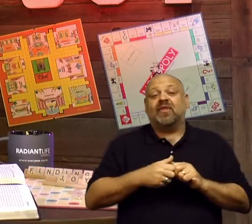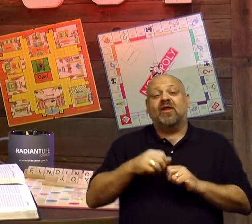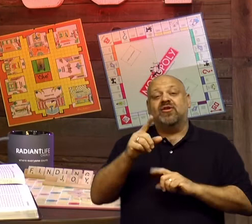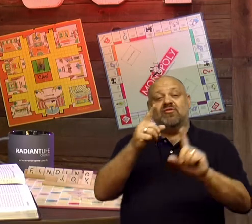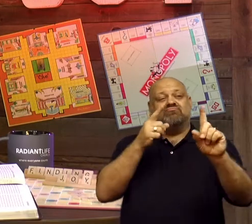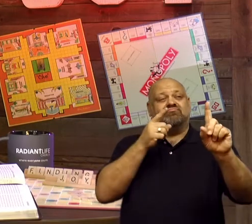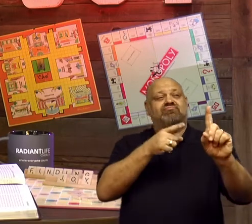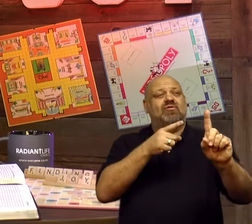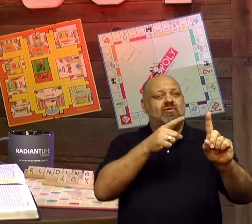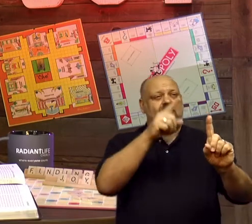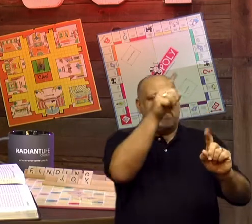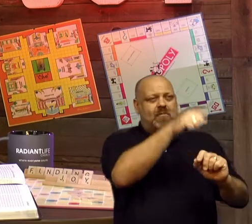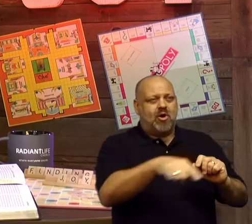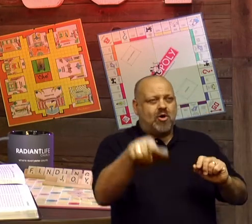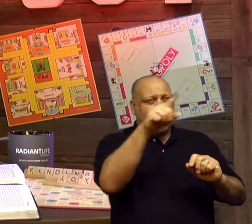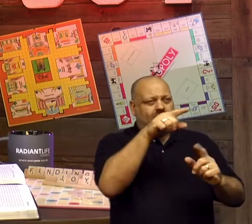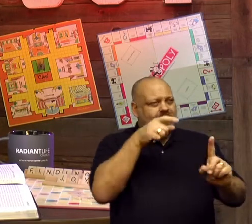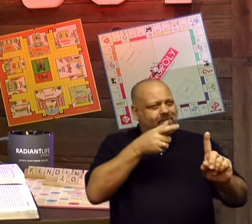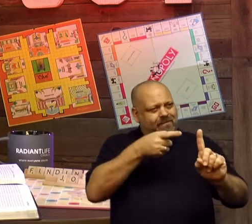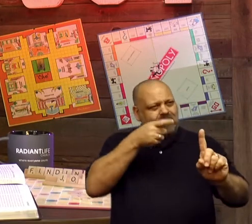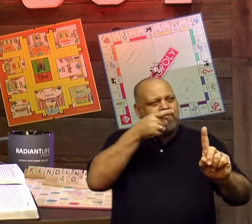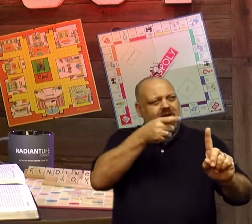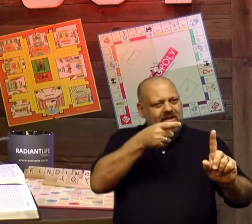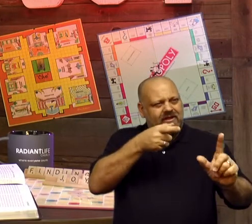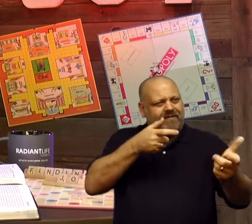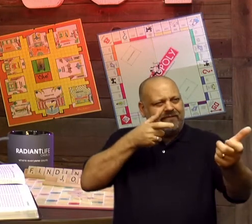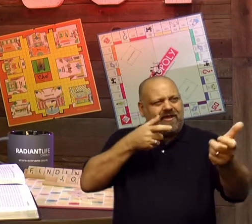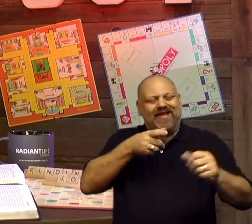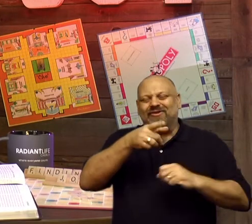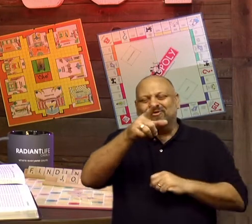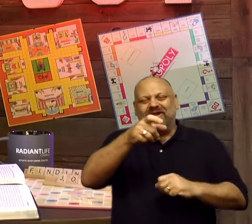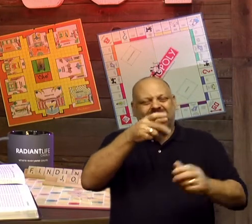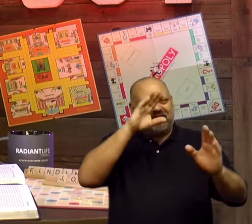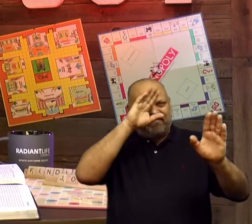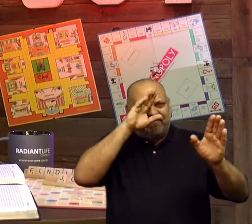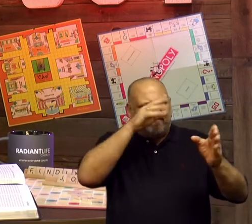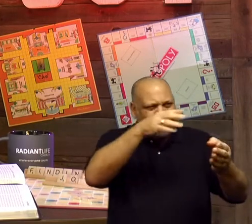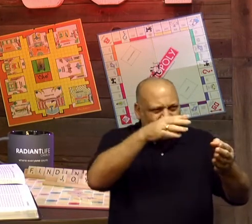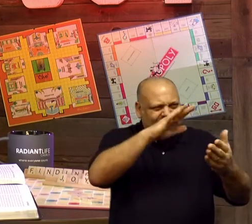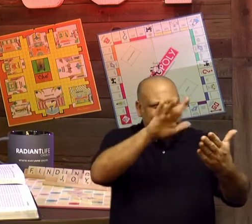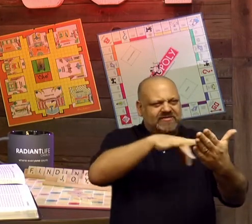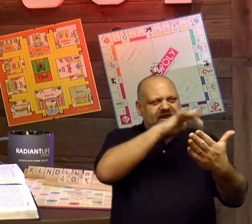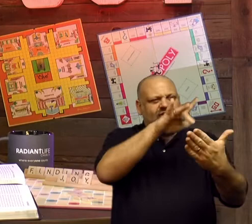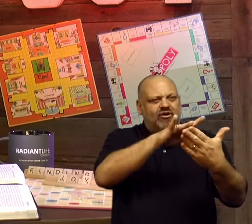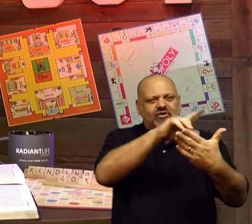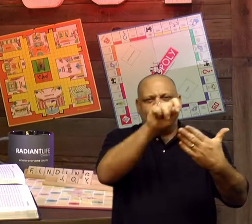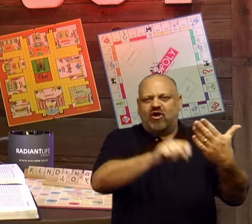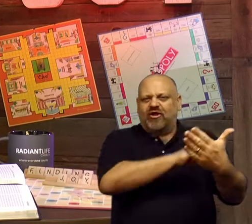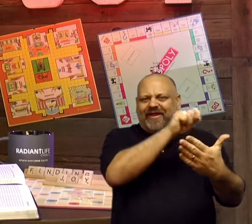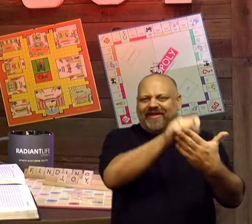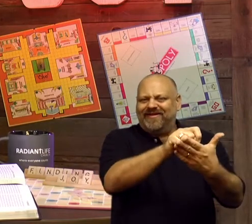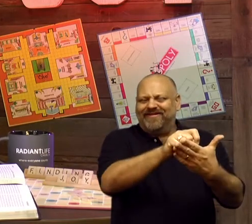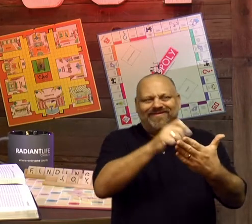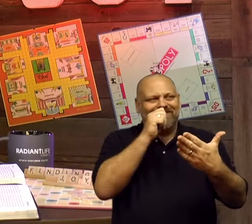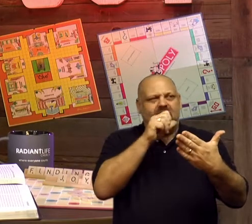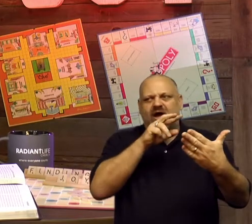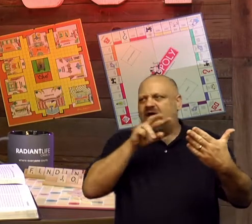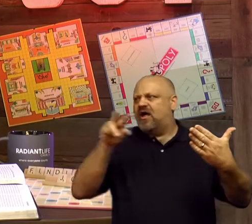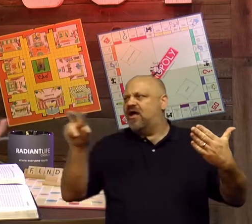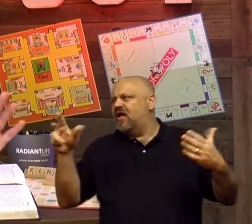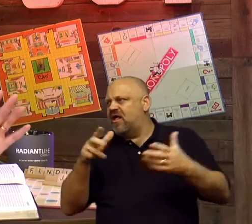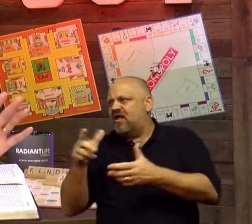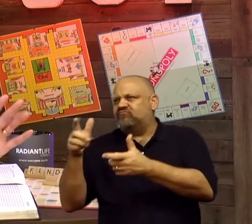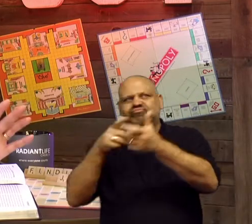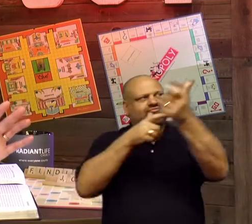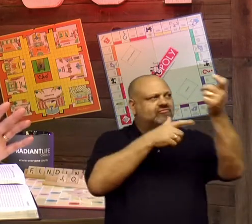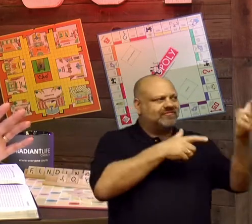problem. If you're taking aim at a bullseye, you need to keep your focus on the very center of the target, not